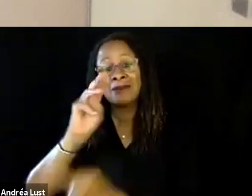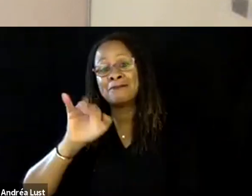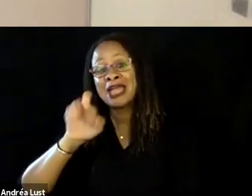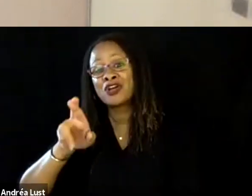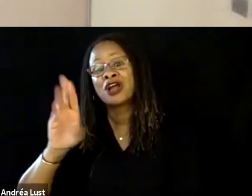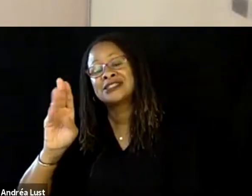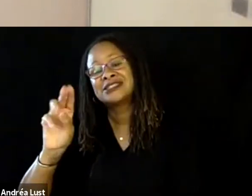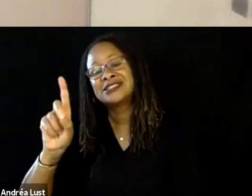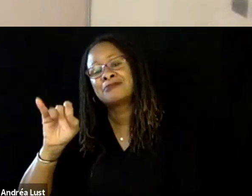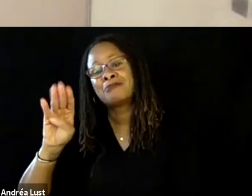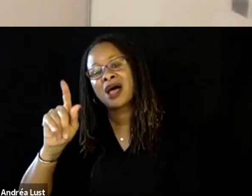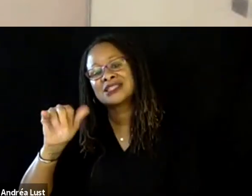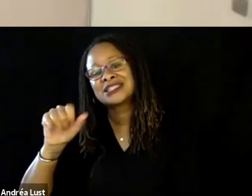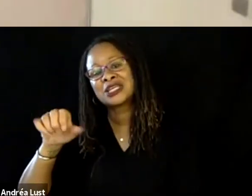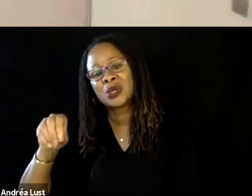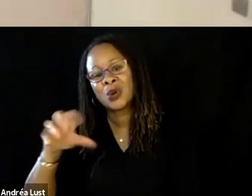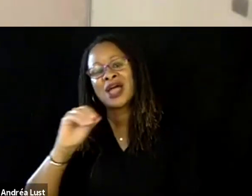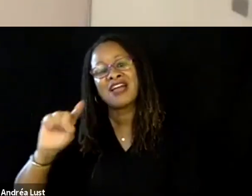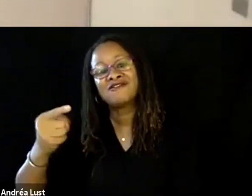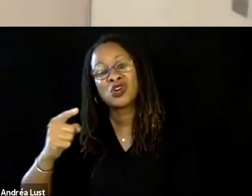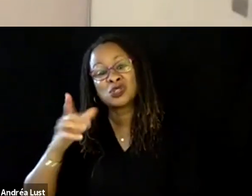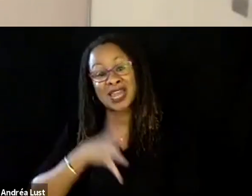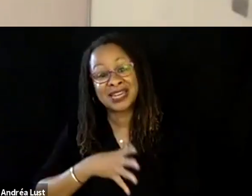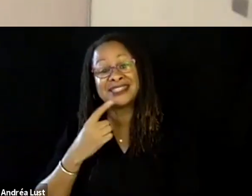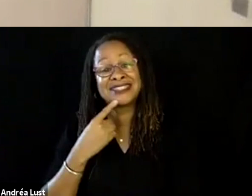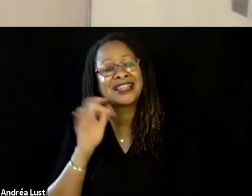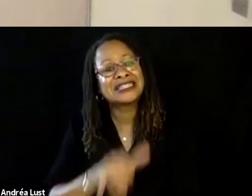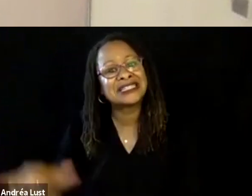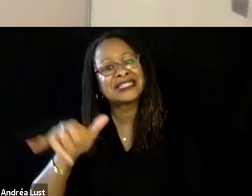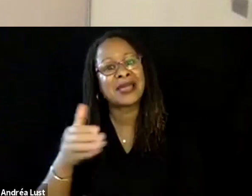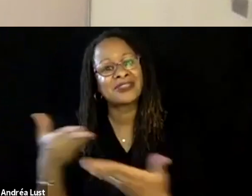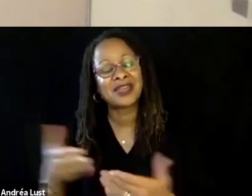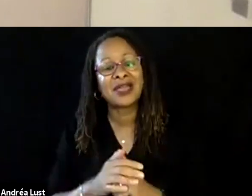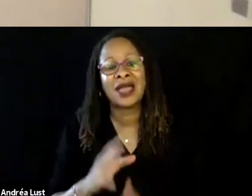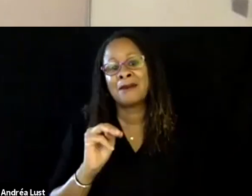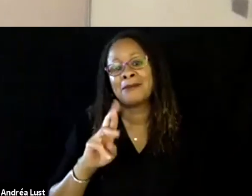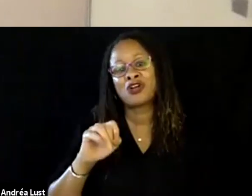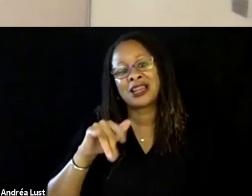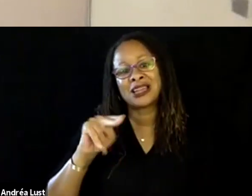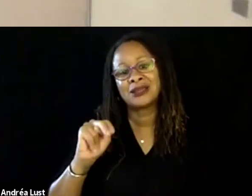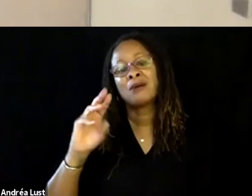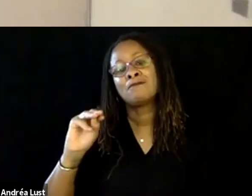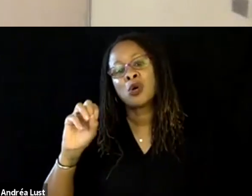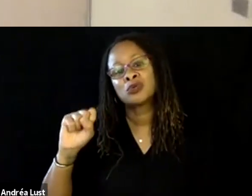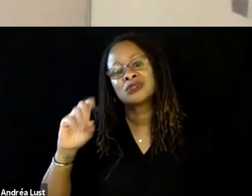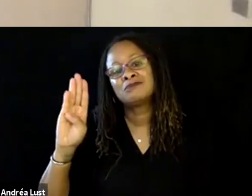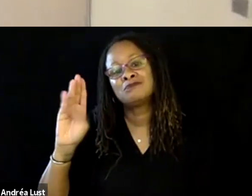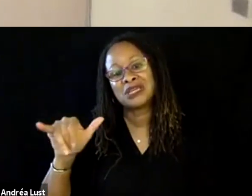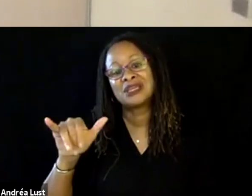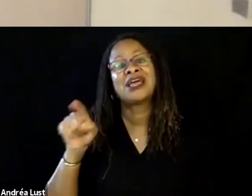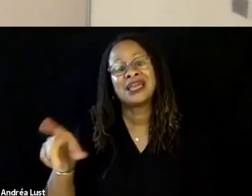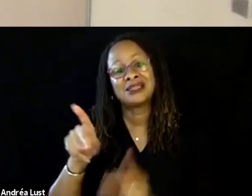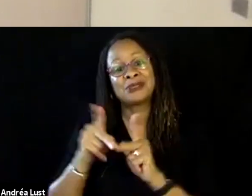and First Lady Charlene, and they say the same things. And Marilyn Mosby, who's over there in the position of